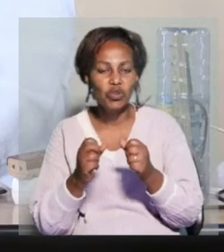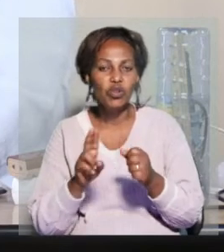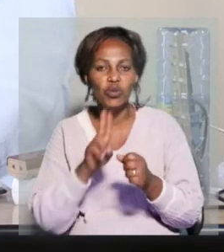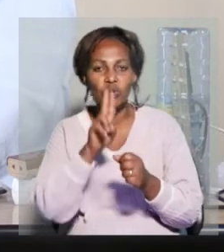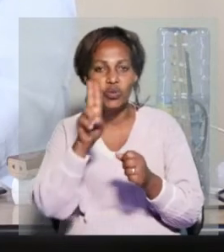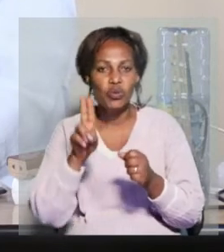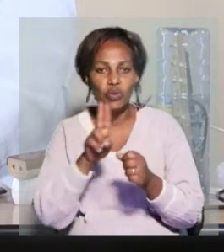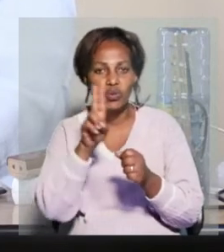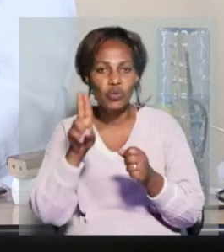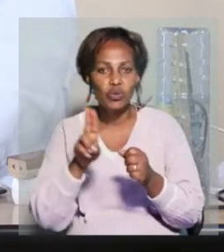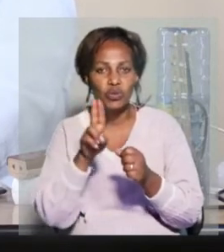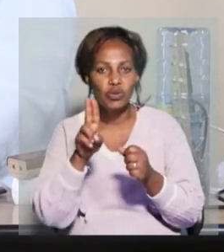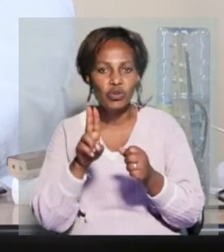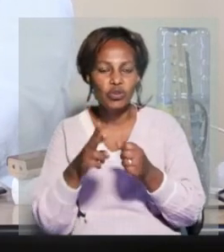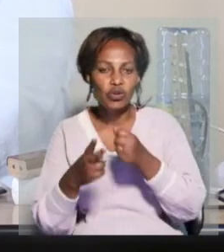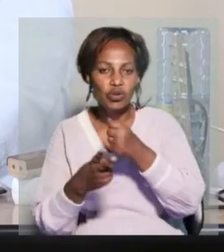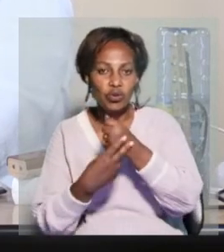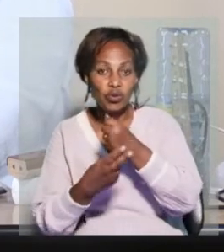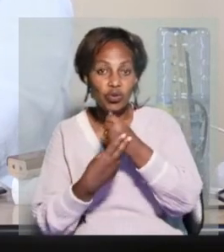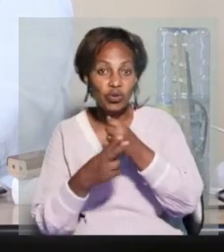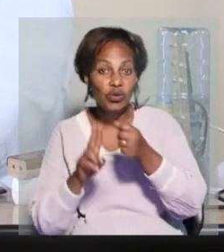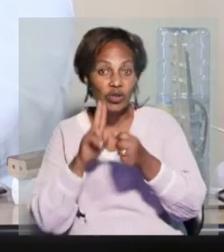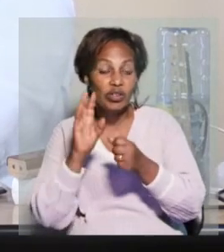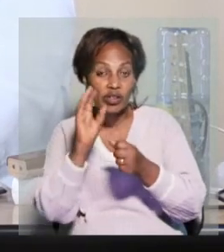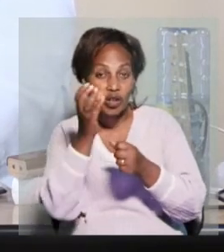using energy saving lamps.